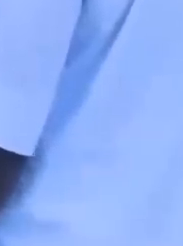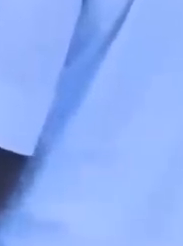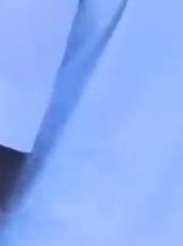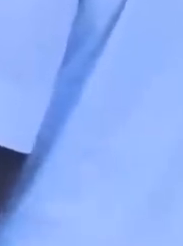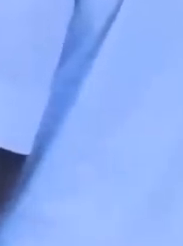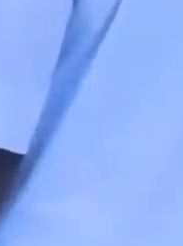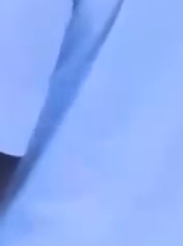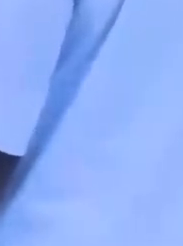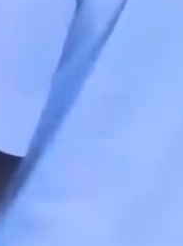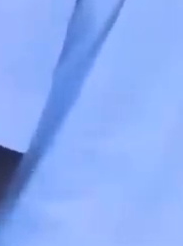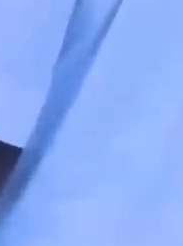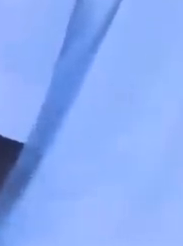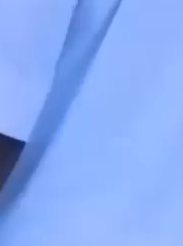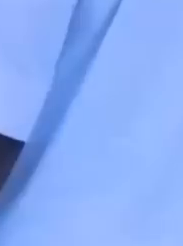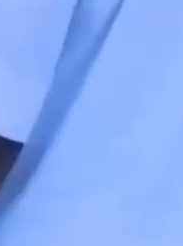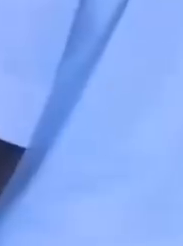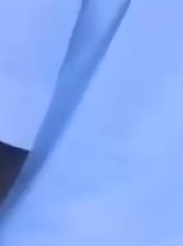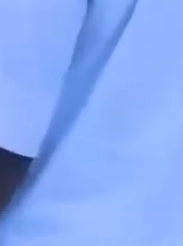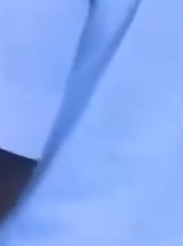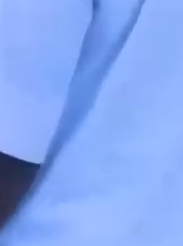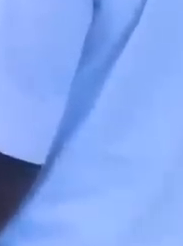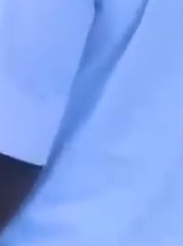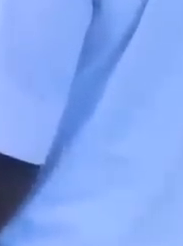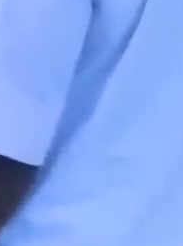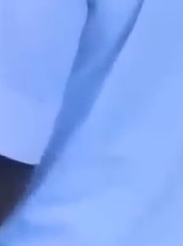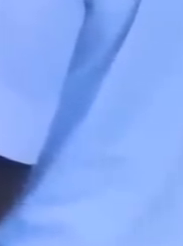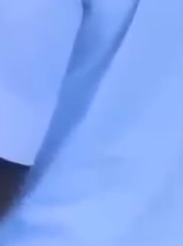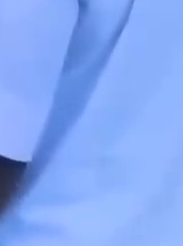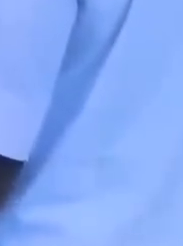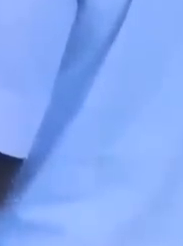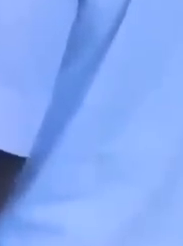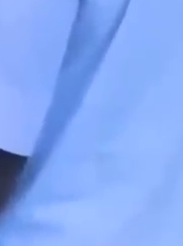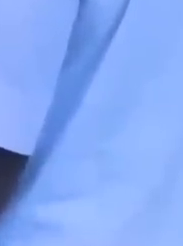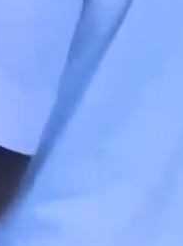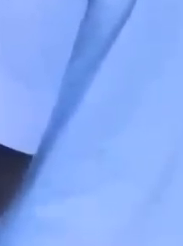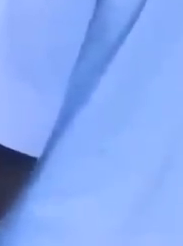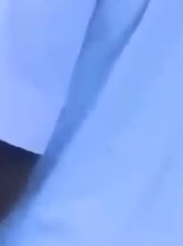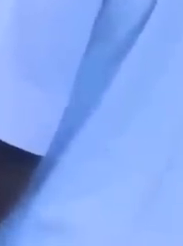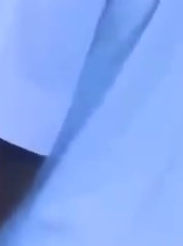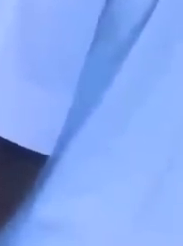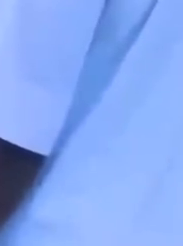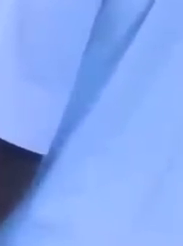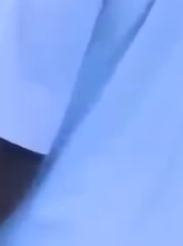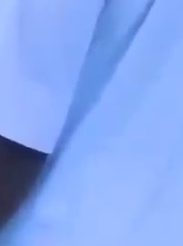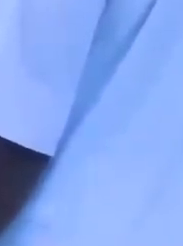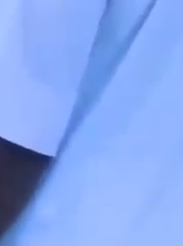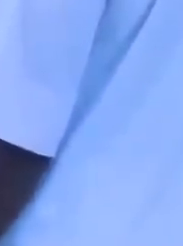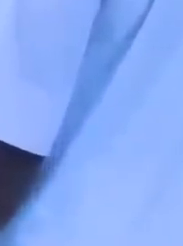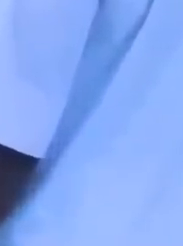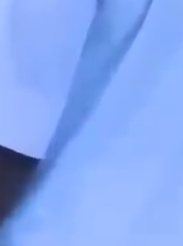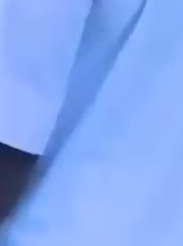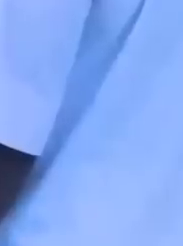Paeli Gasanda, Kelly Indaga, Okoroko Bali Indaga, Wetala